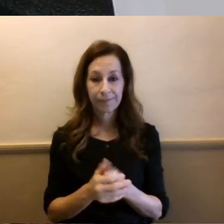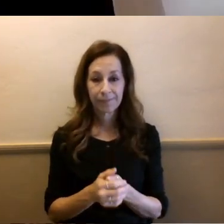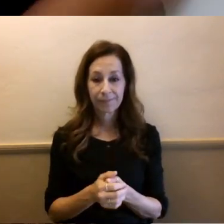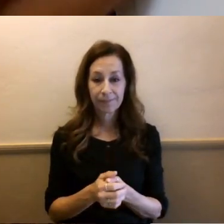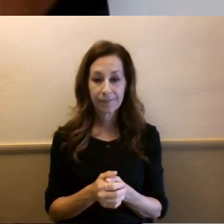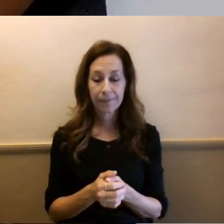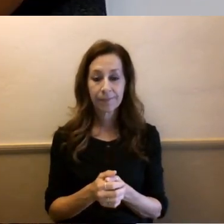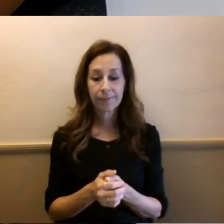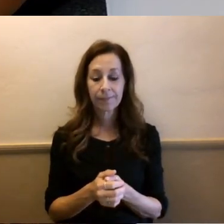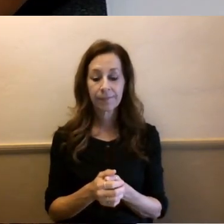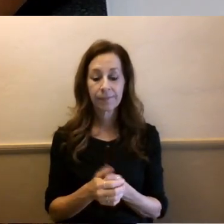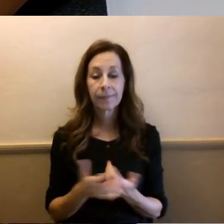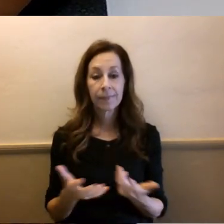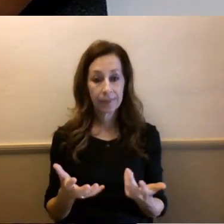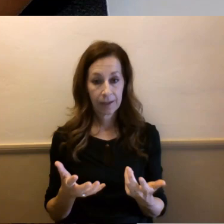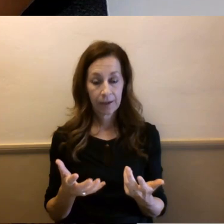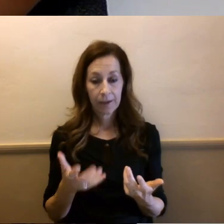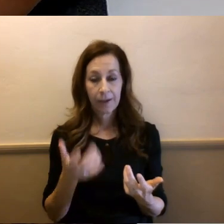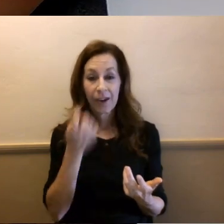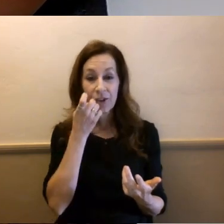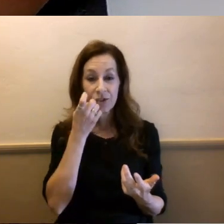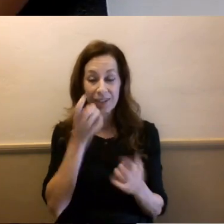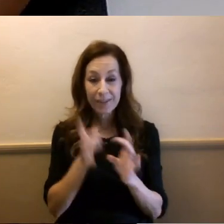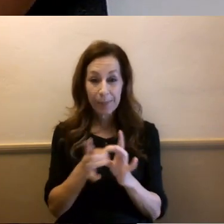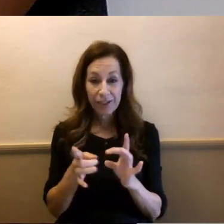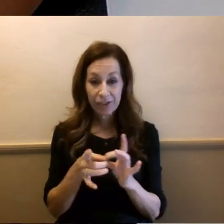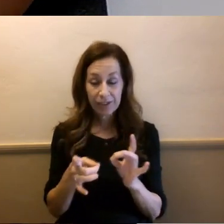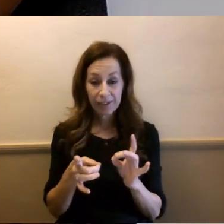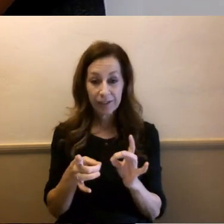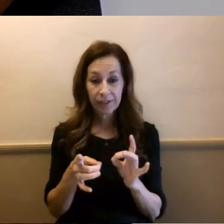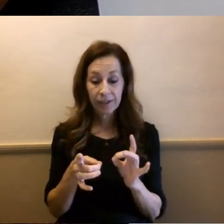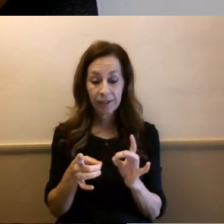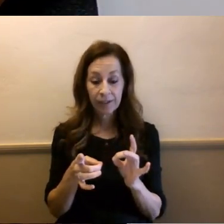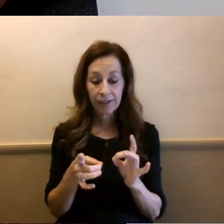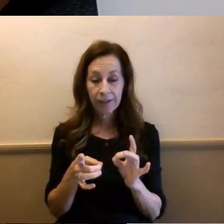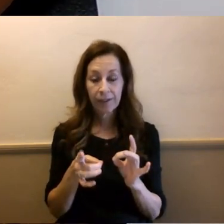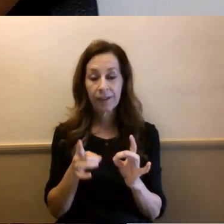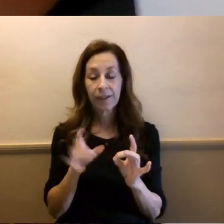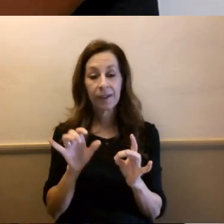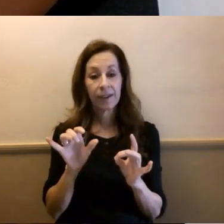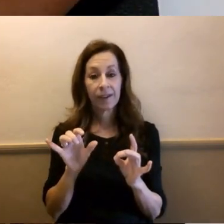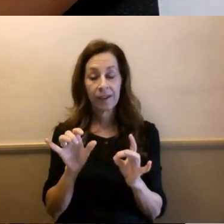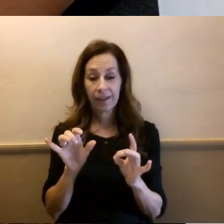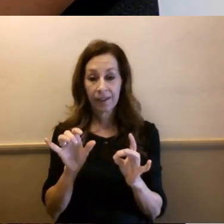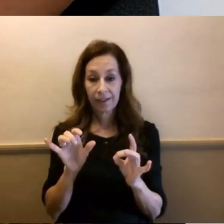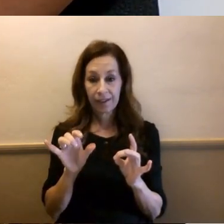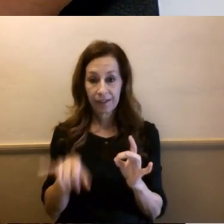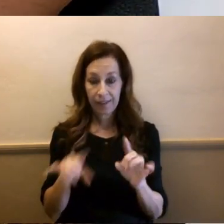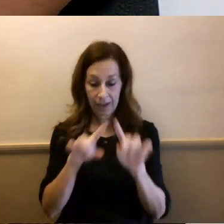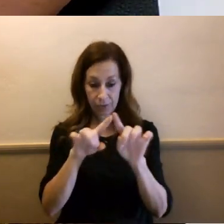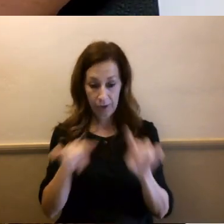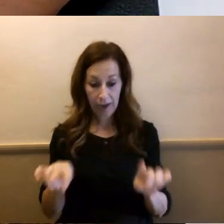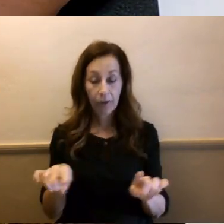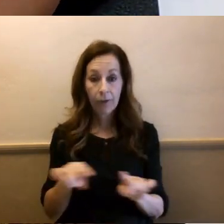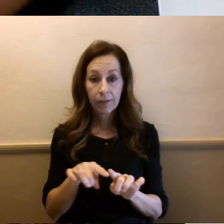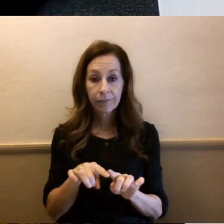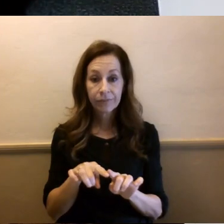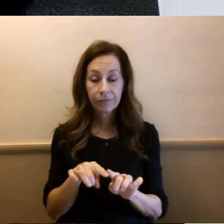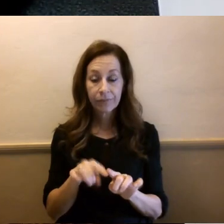Exactly. So I just mentioned how when we're looking at the triangles for the Pythagorean